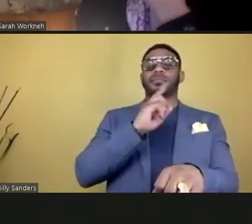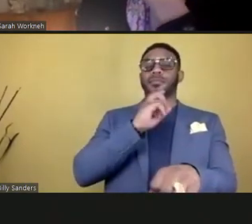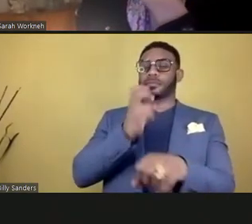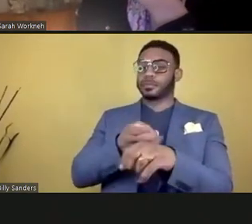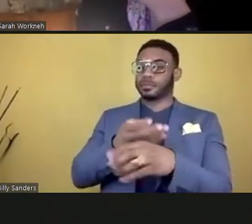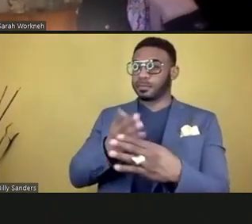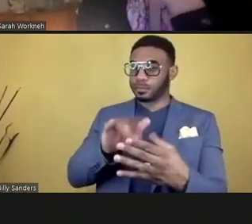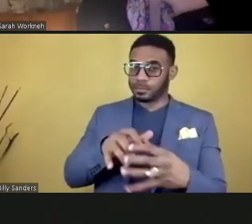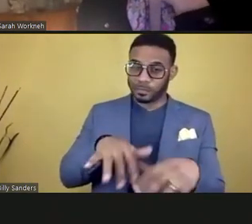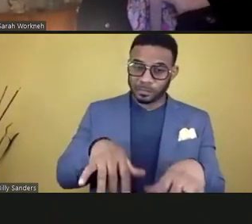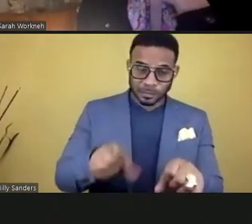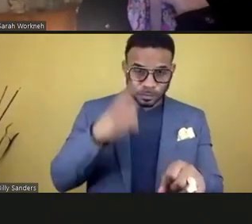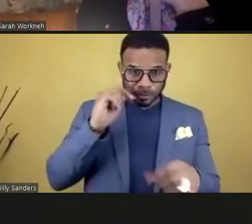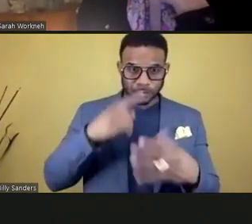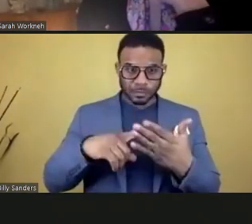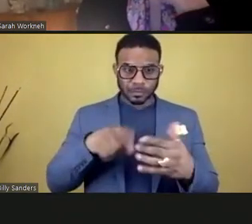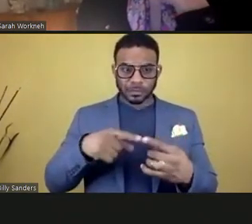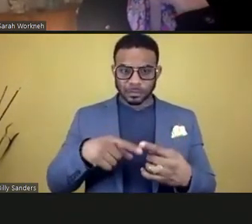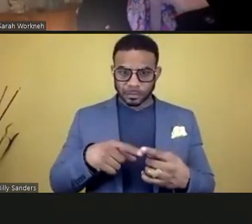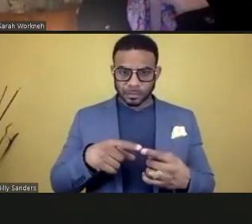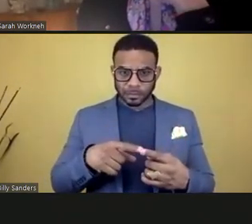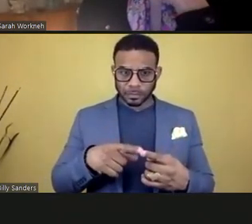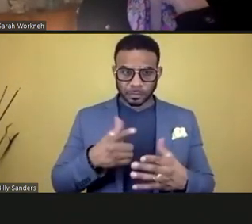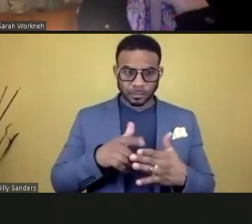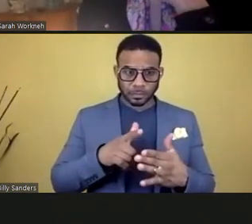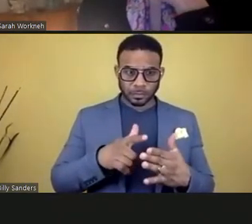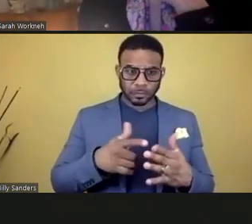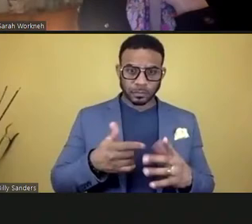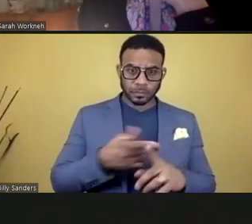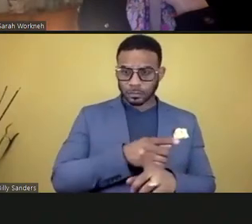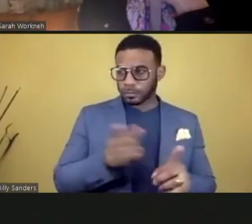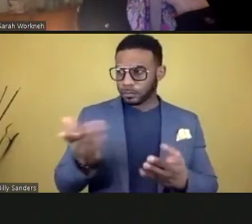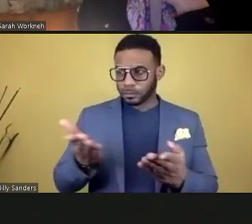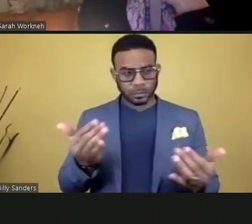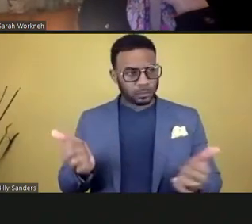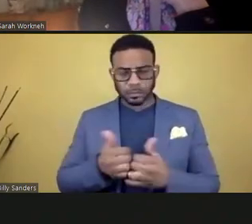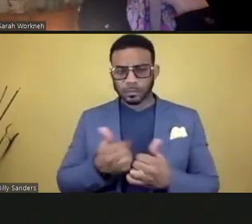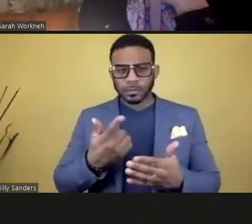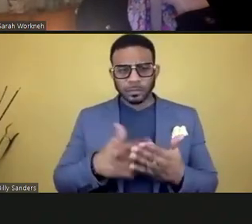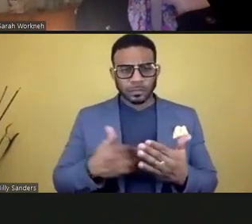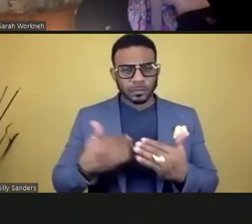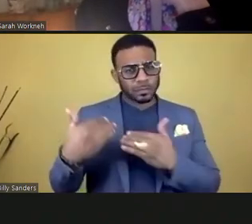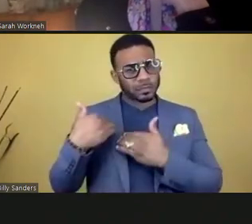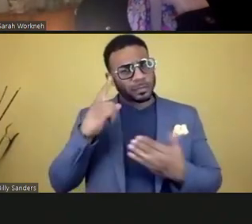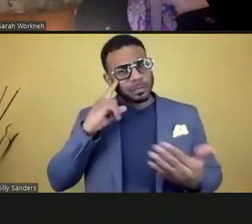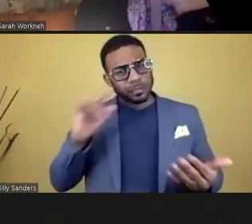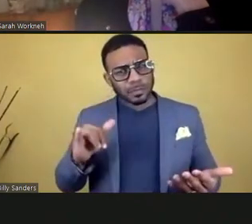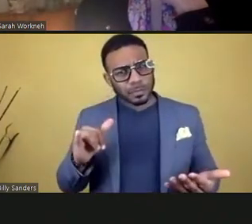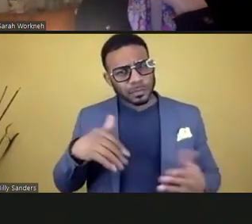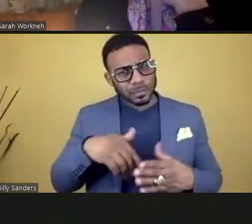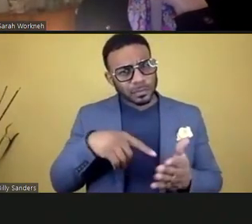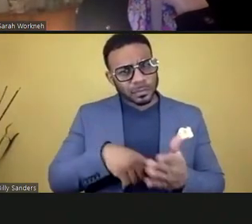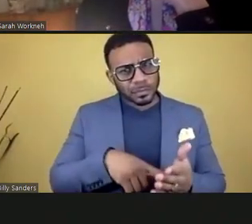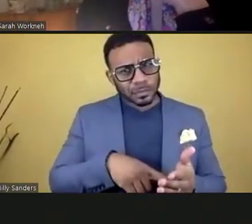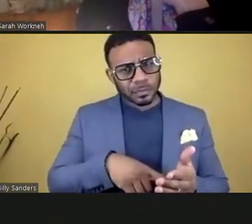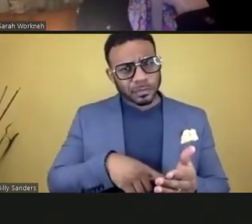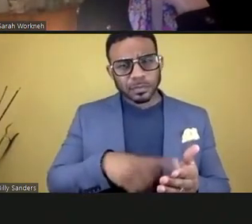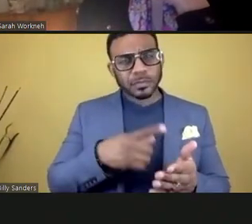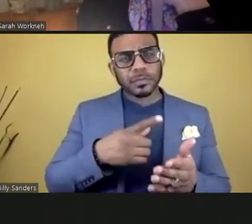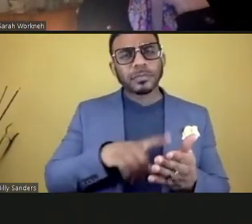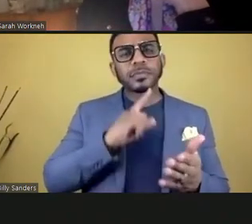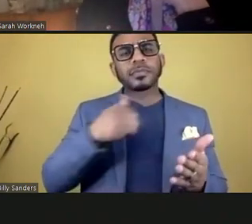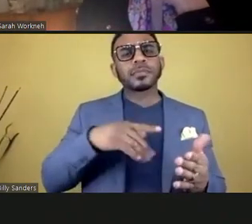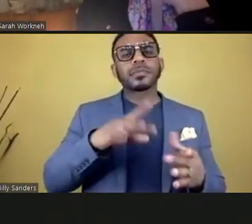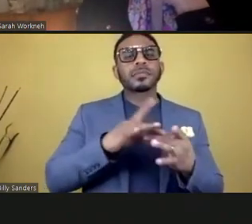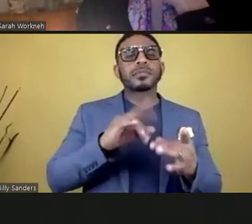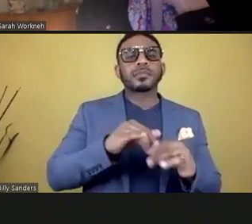it's a hard thing to tackle because we're talking about what brought us all here together is what does accountability look like in this? What are we